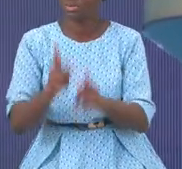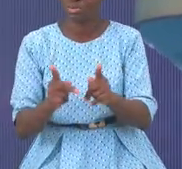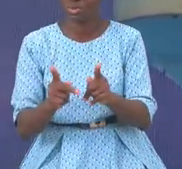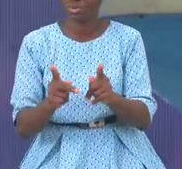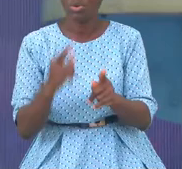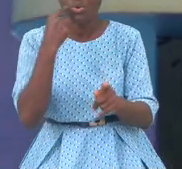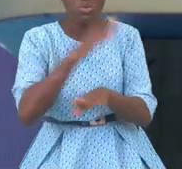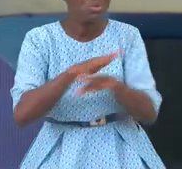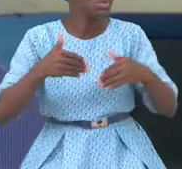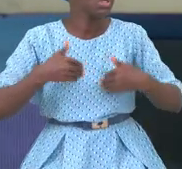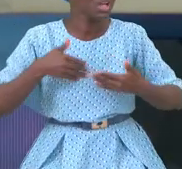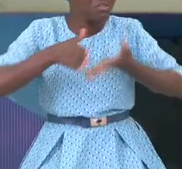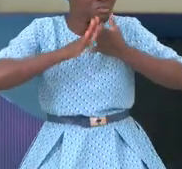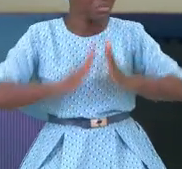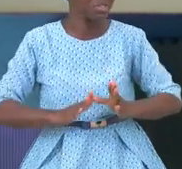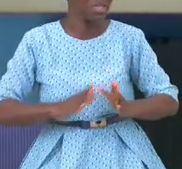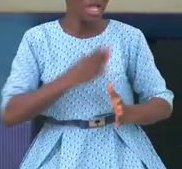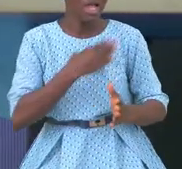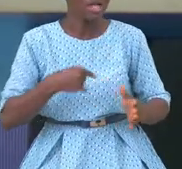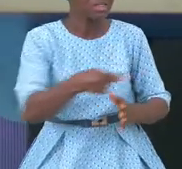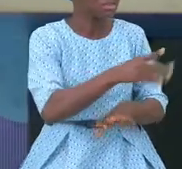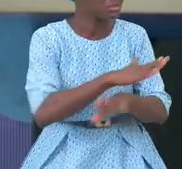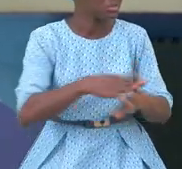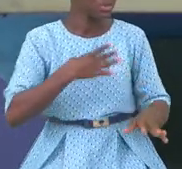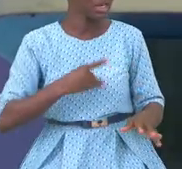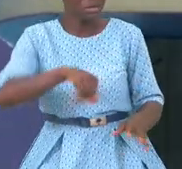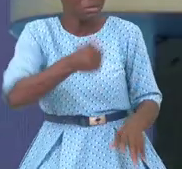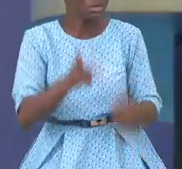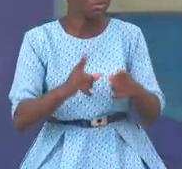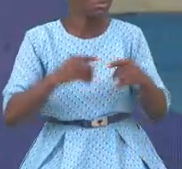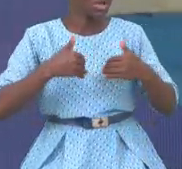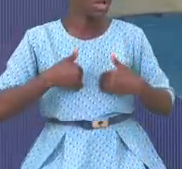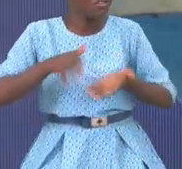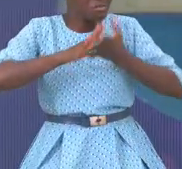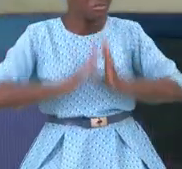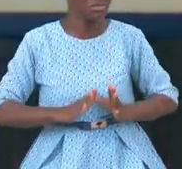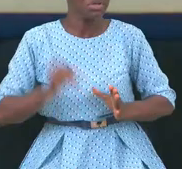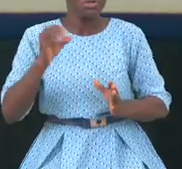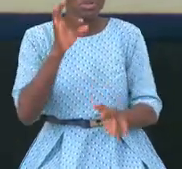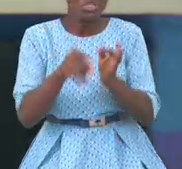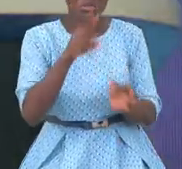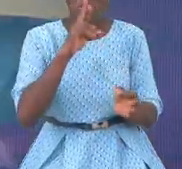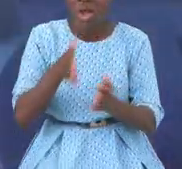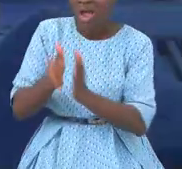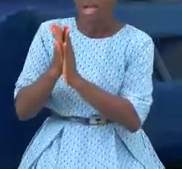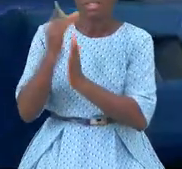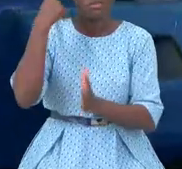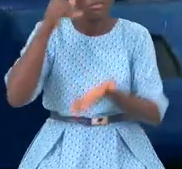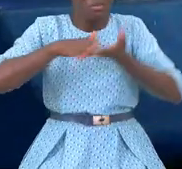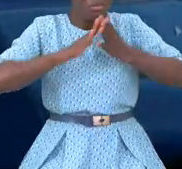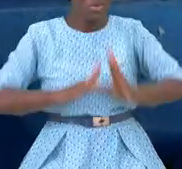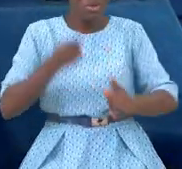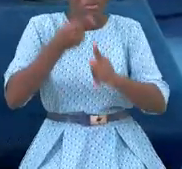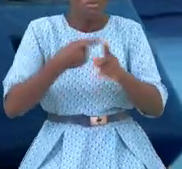so when you're asking for peace from the Prince of Peace, what they don't have, they don't want you to have. There are people that do not